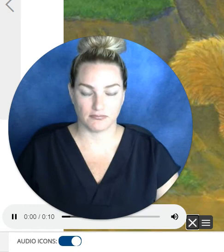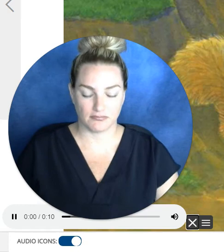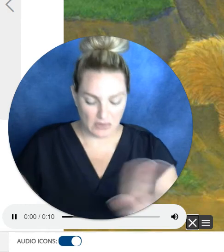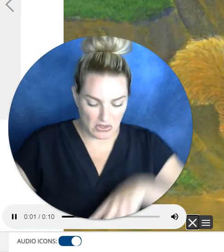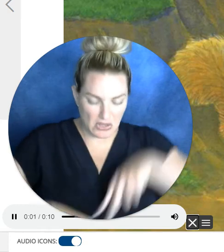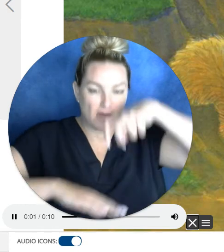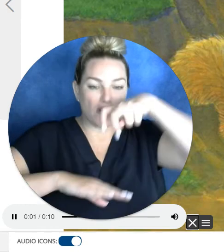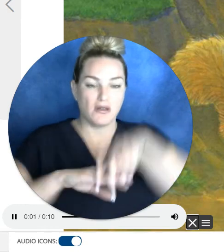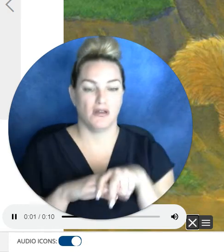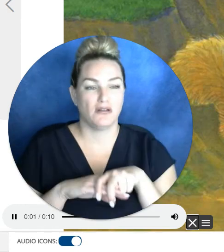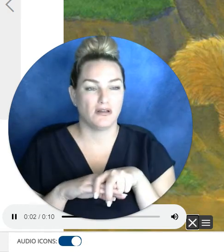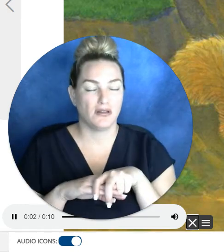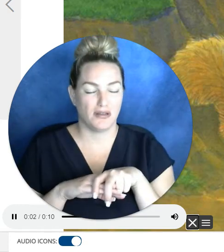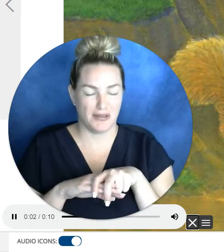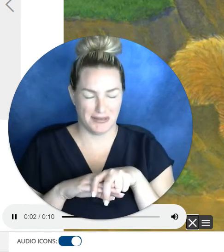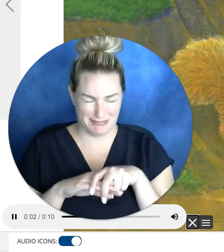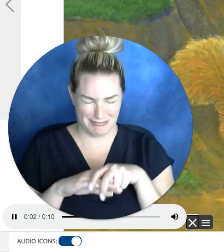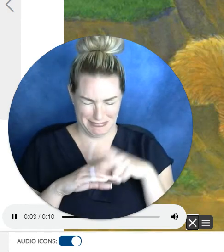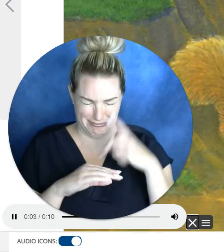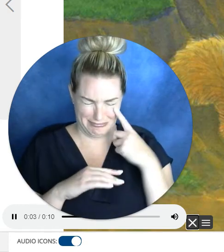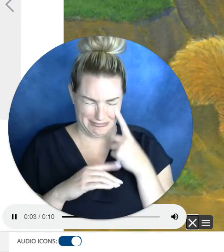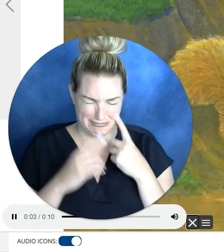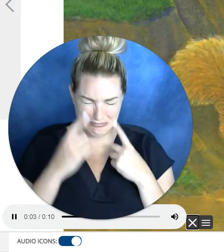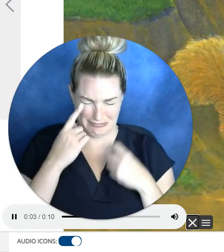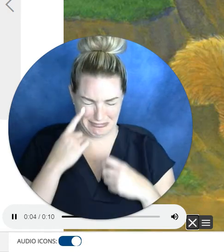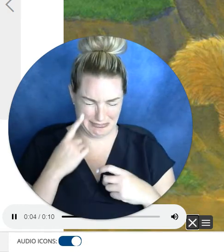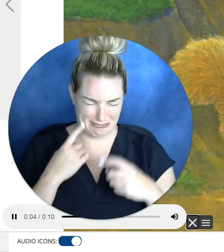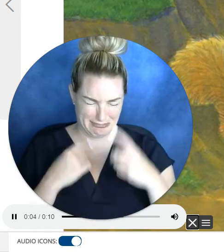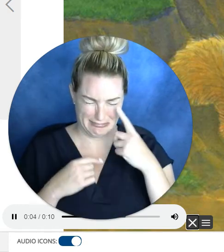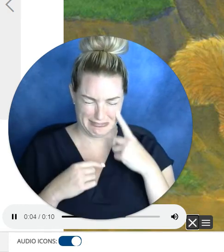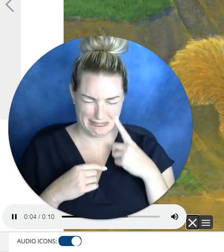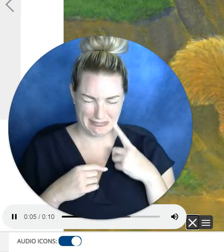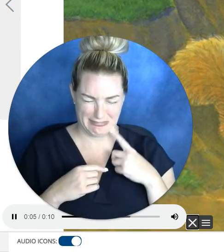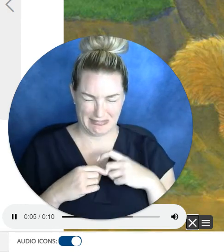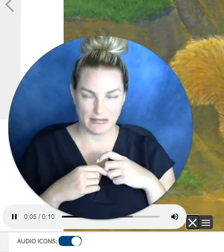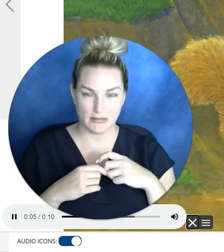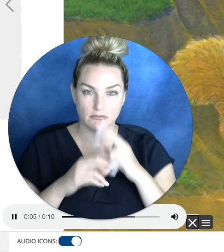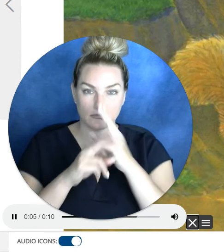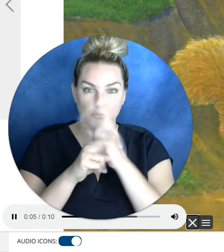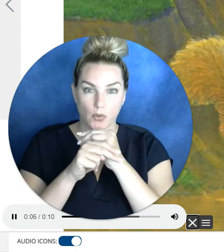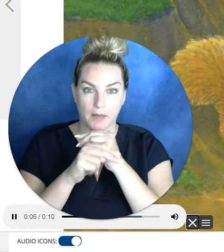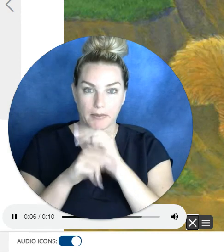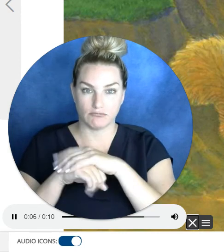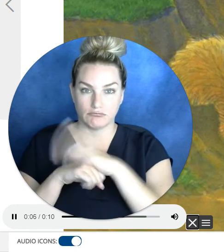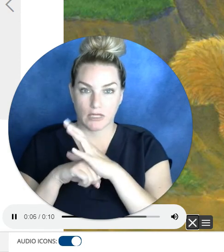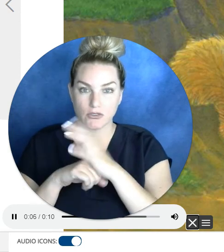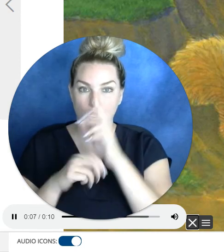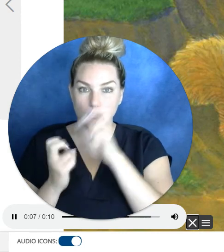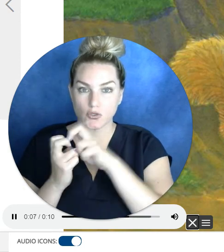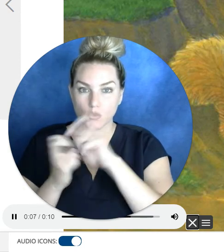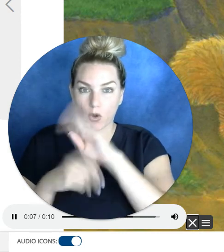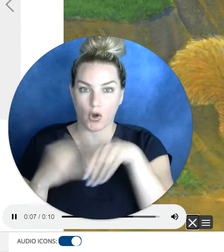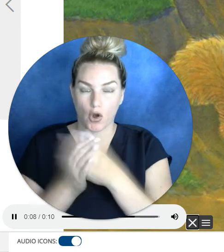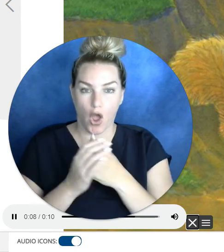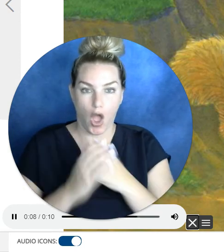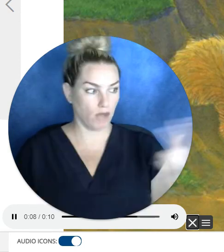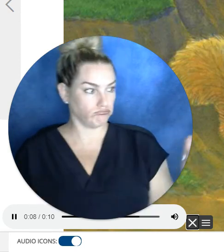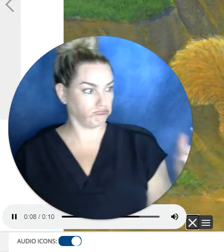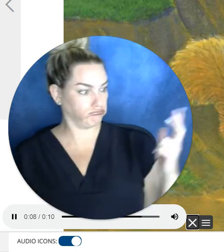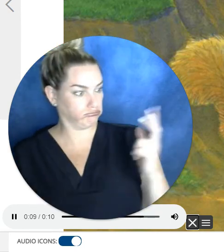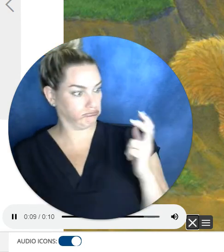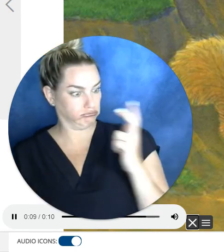Mole sat in the puddle and cried. Rabbit, Hedgehog, and Squirrel came running up. "Are you